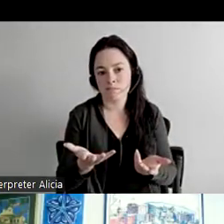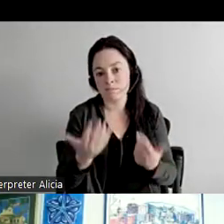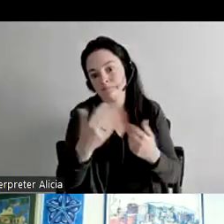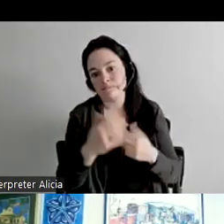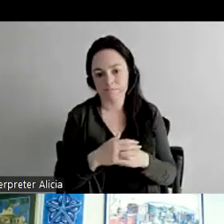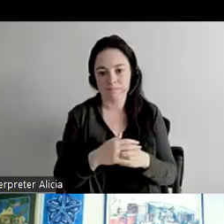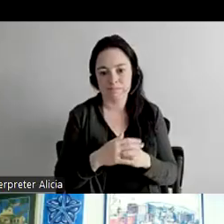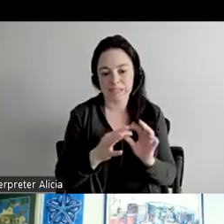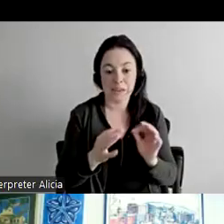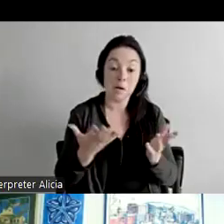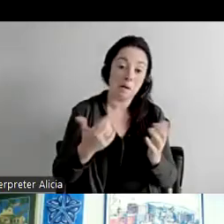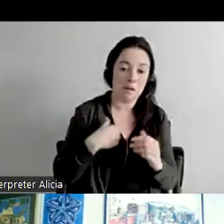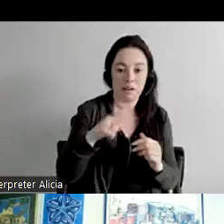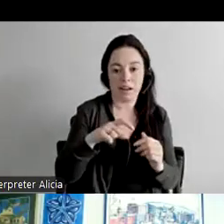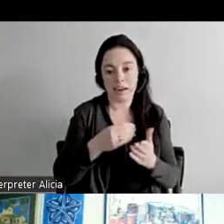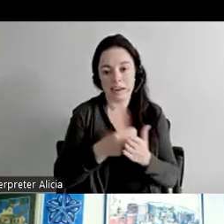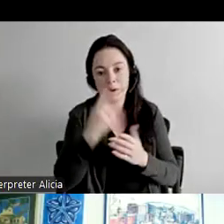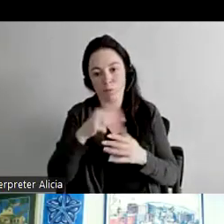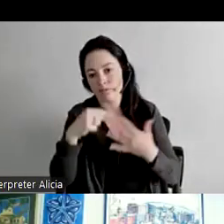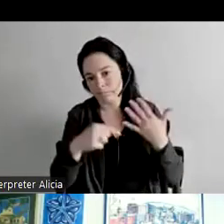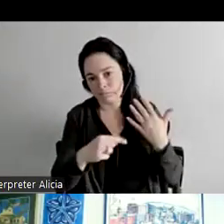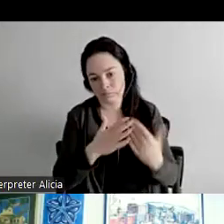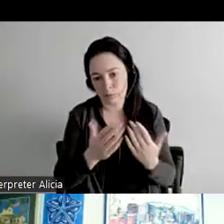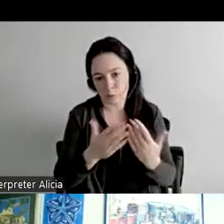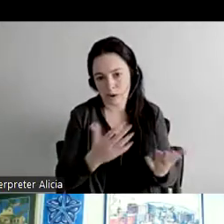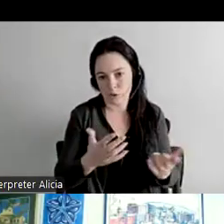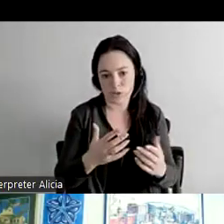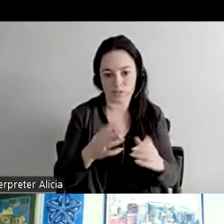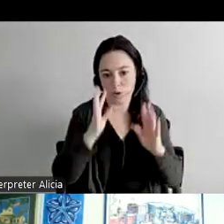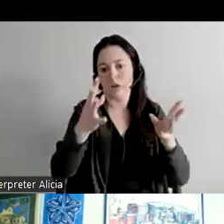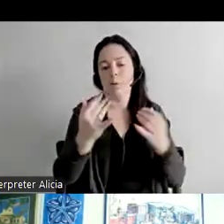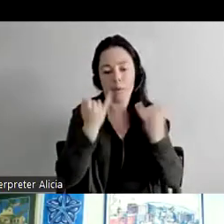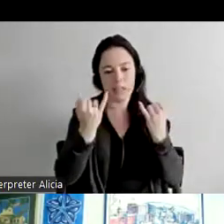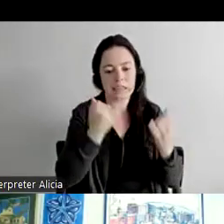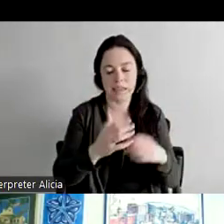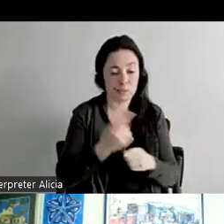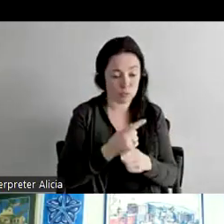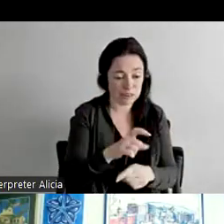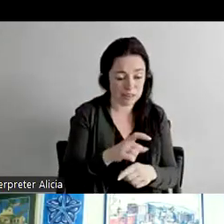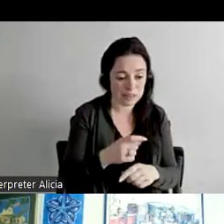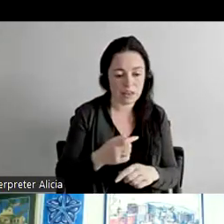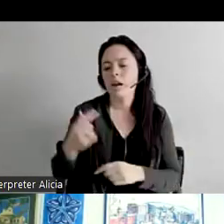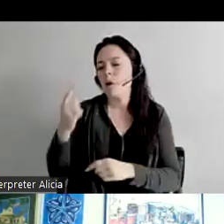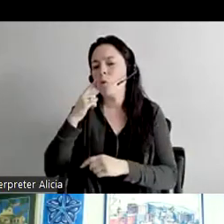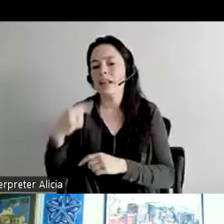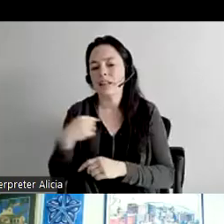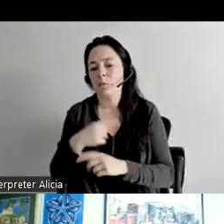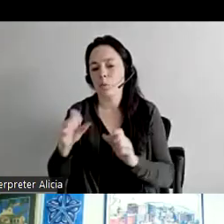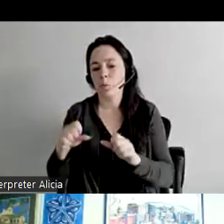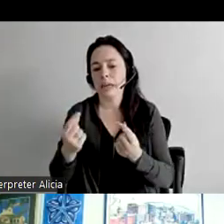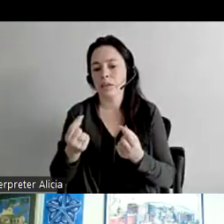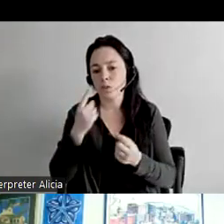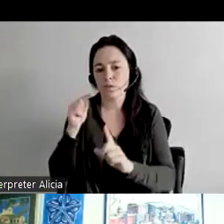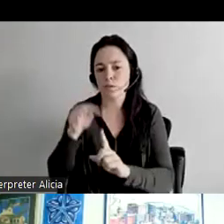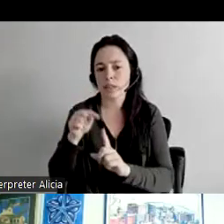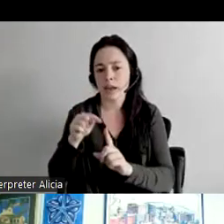say, I need money for such and such, whatever. They've got an idea, or whatever, right? Or are we? Well, Or that's the exclude. I think what we could do along that vein